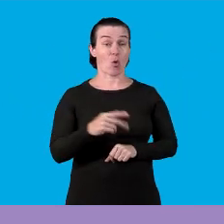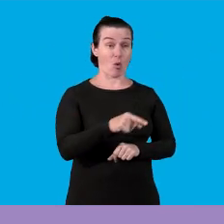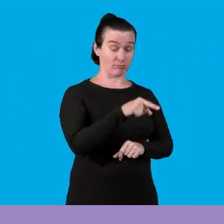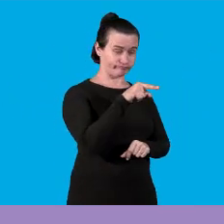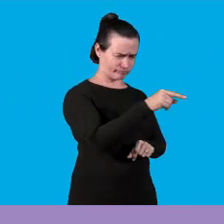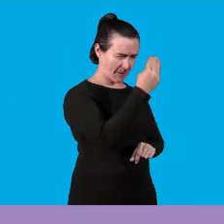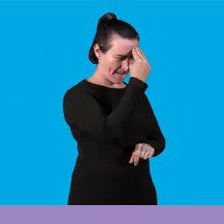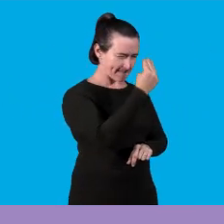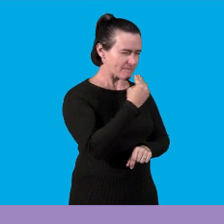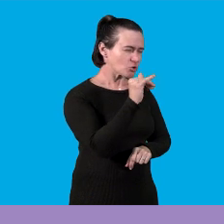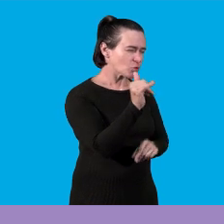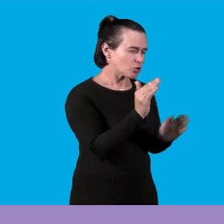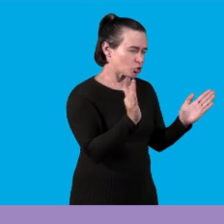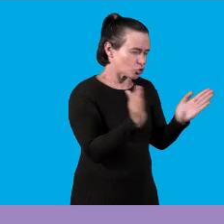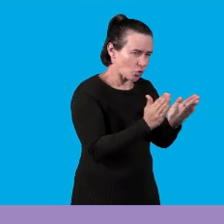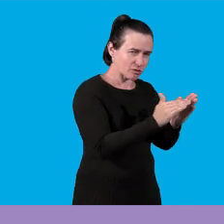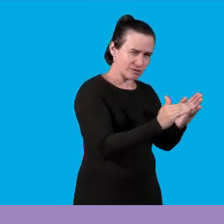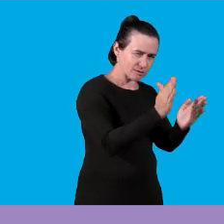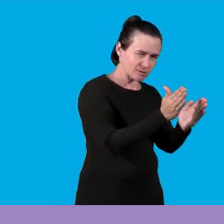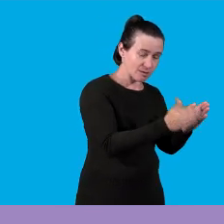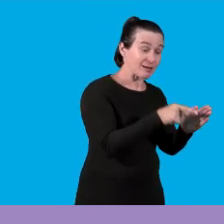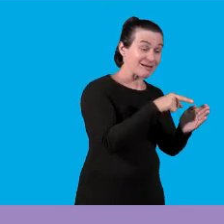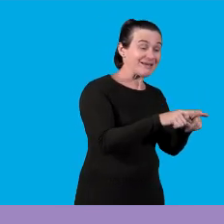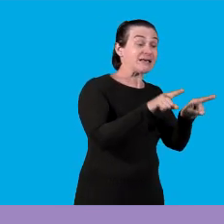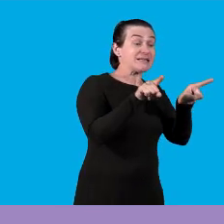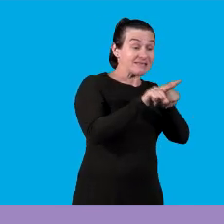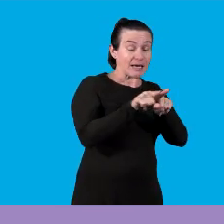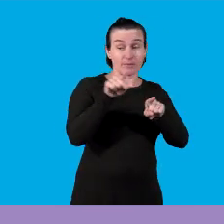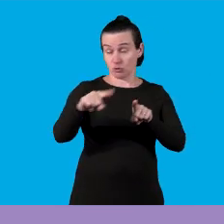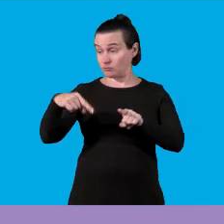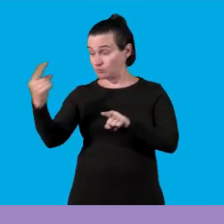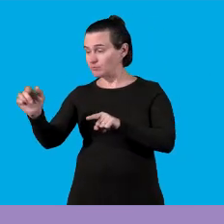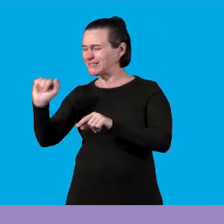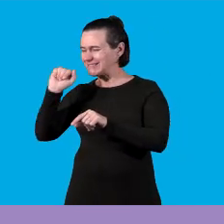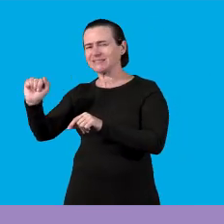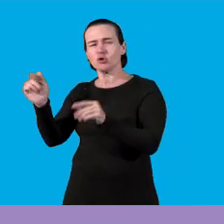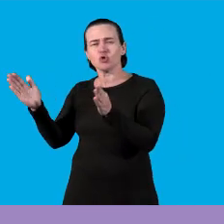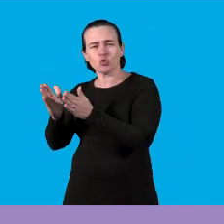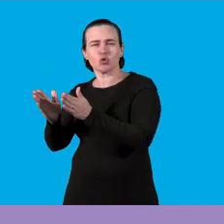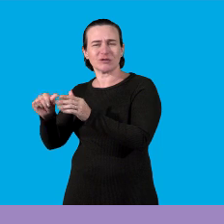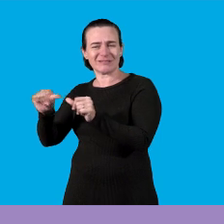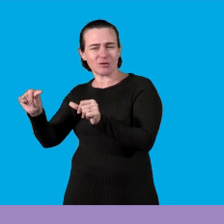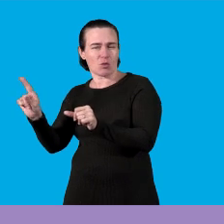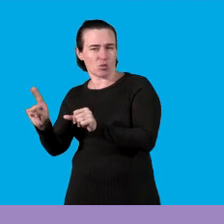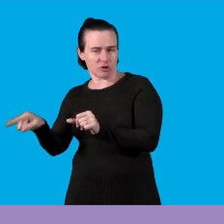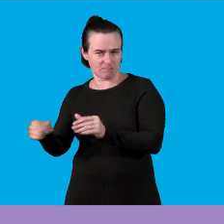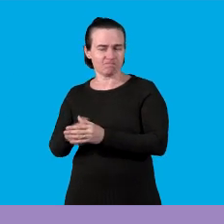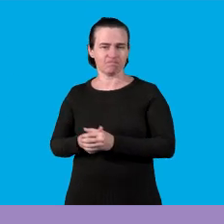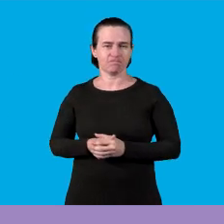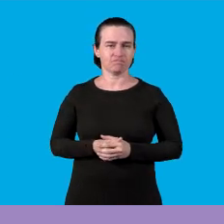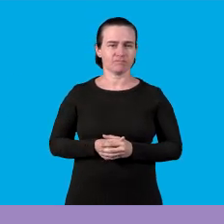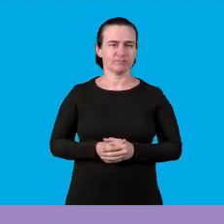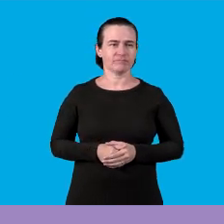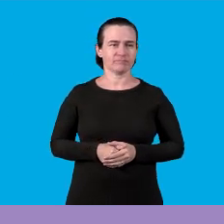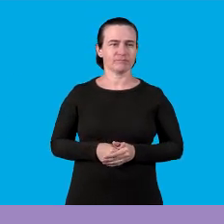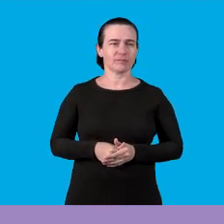the quadrilateral is equal to the shortest side there, and the longest side will be equal